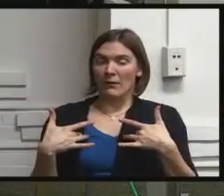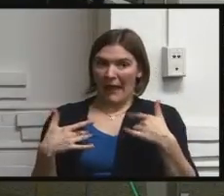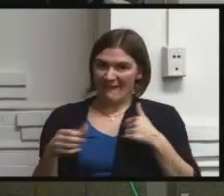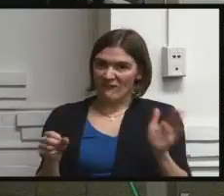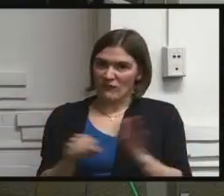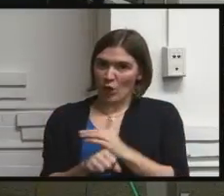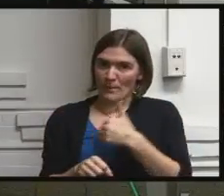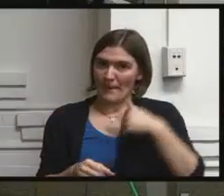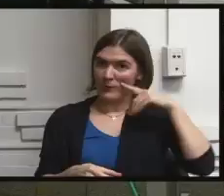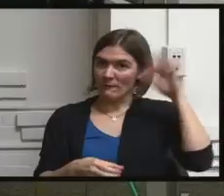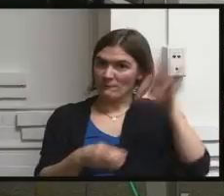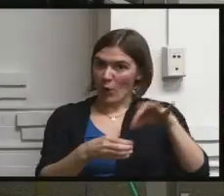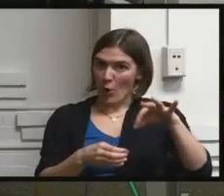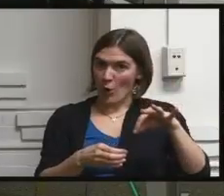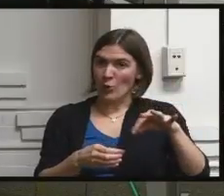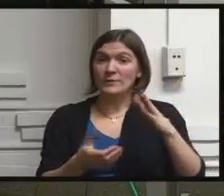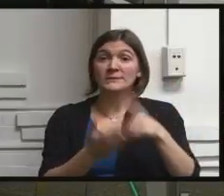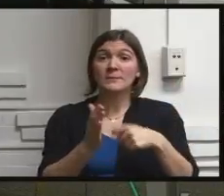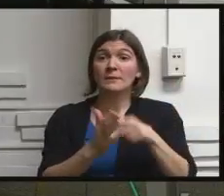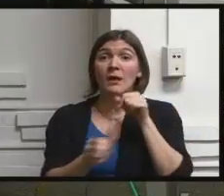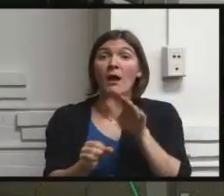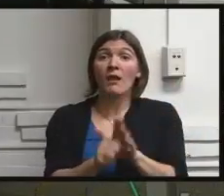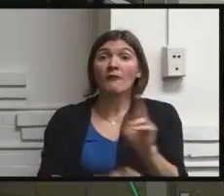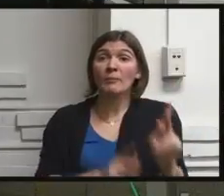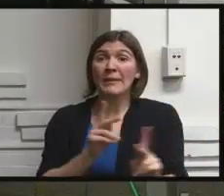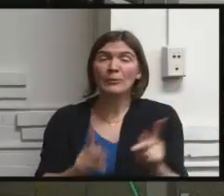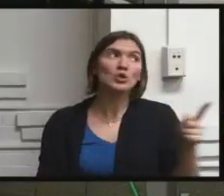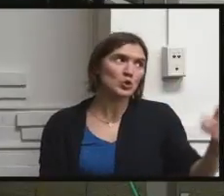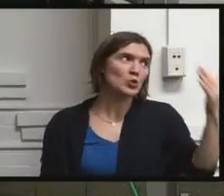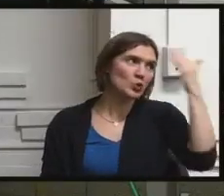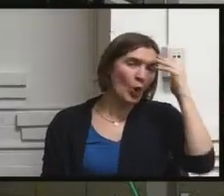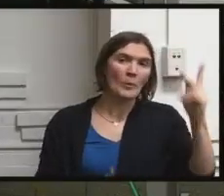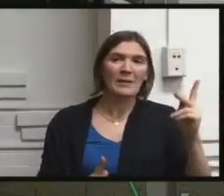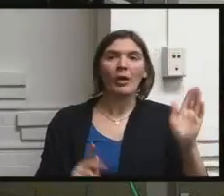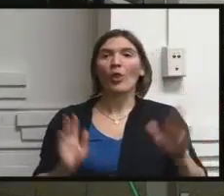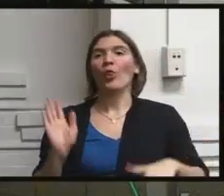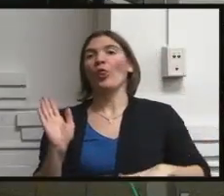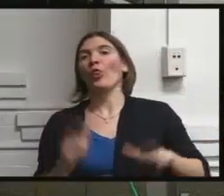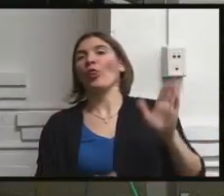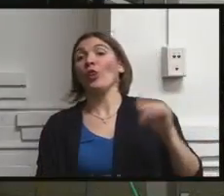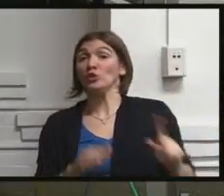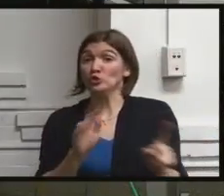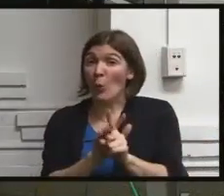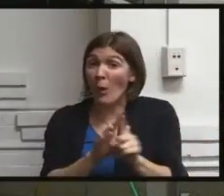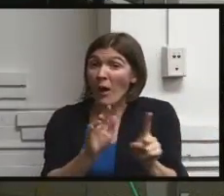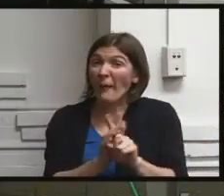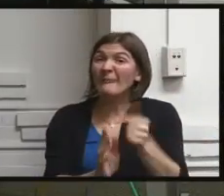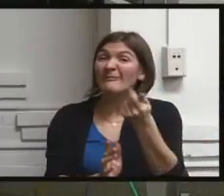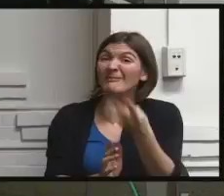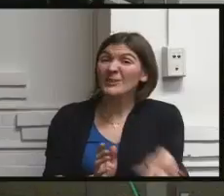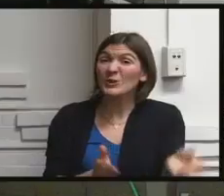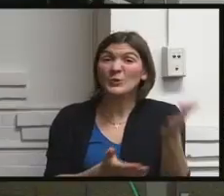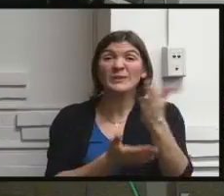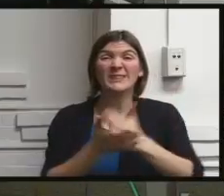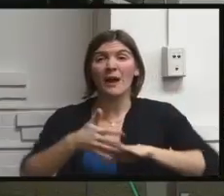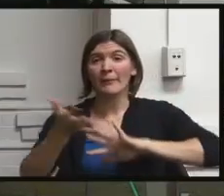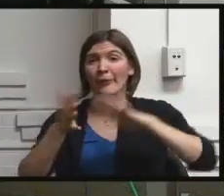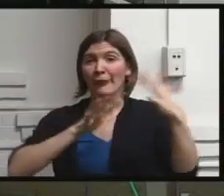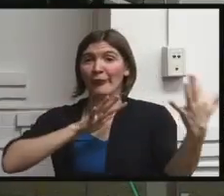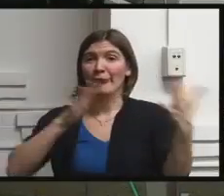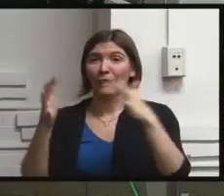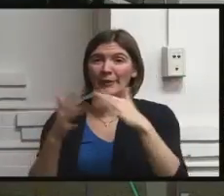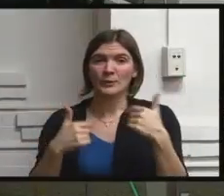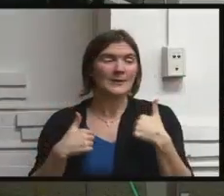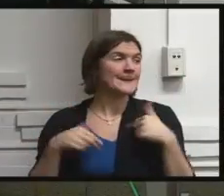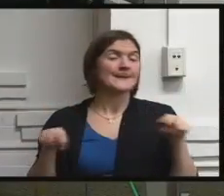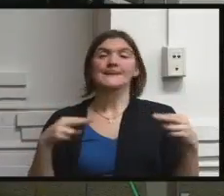out. And as you know from trying to solicit public feedback, sometimes you get good turnout, sometimes you get moderate turnout. So what we did as a